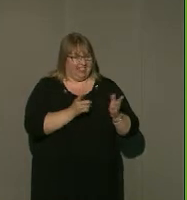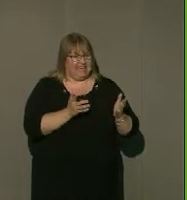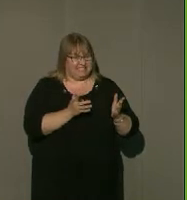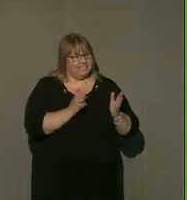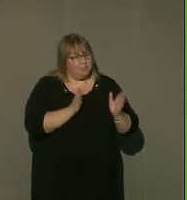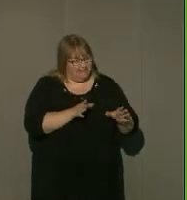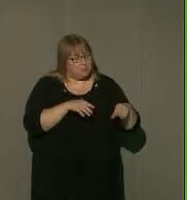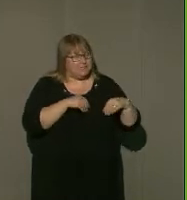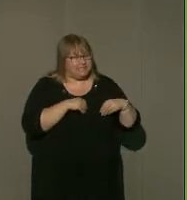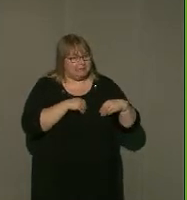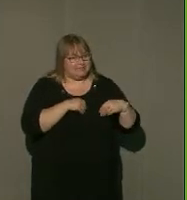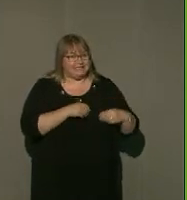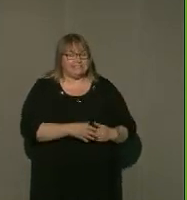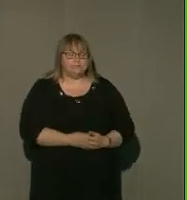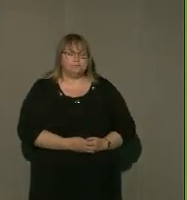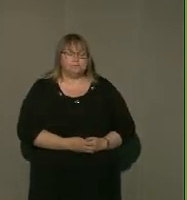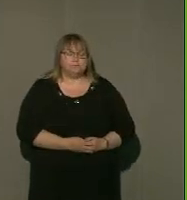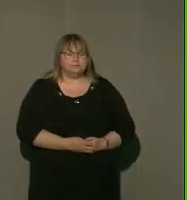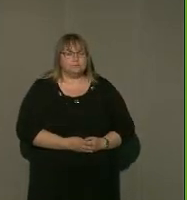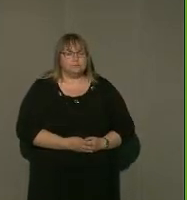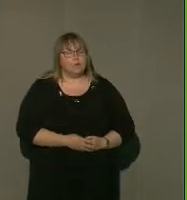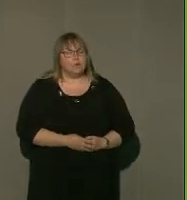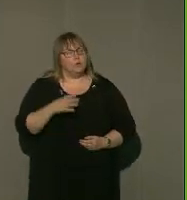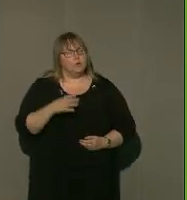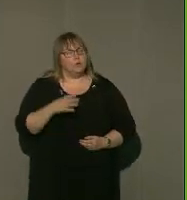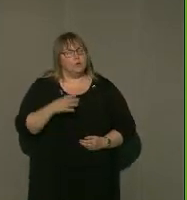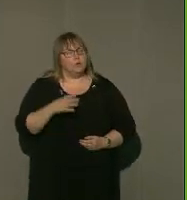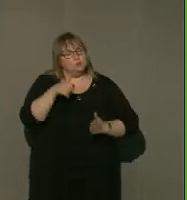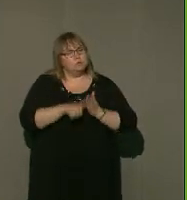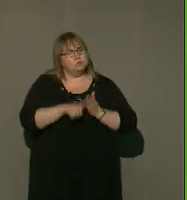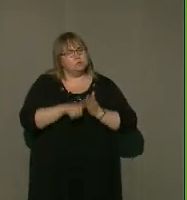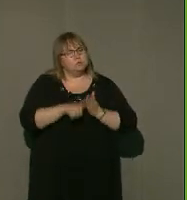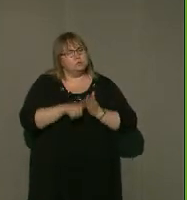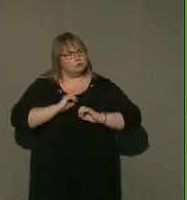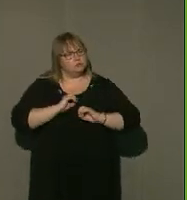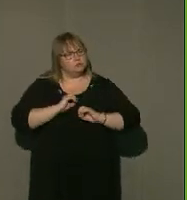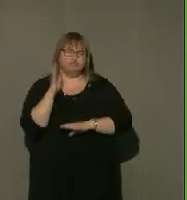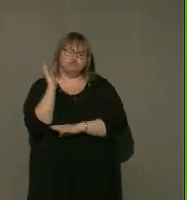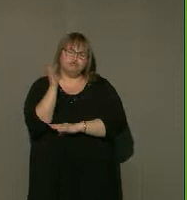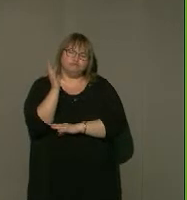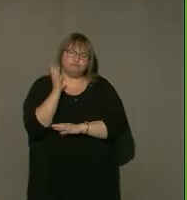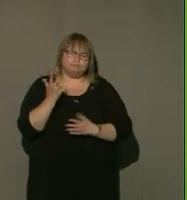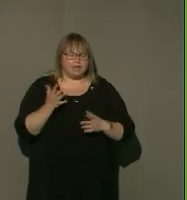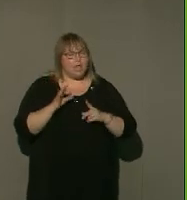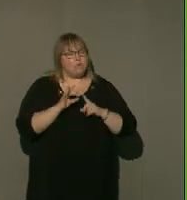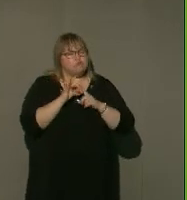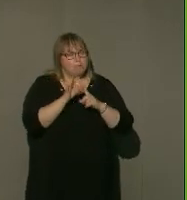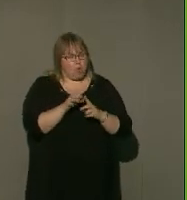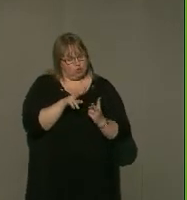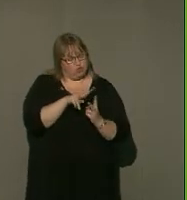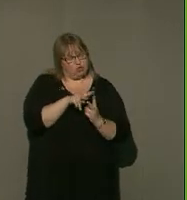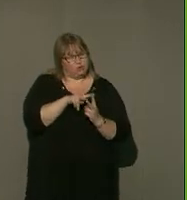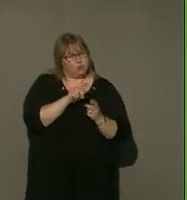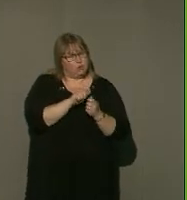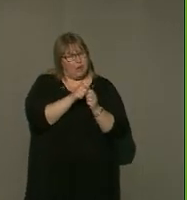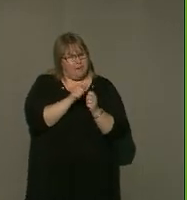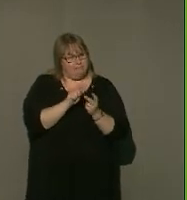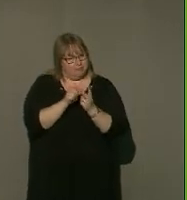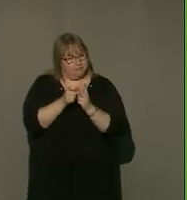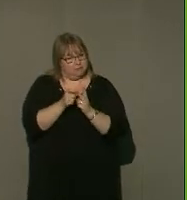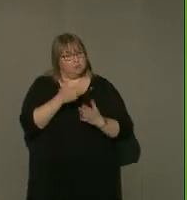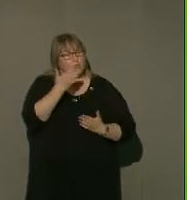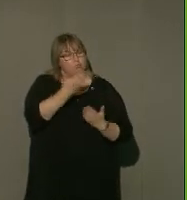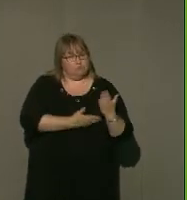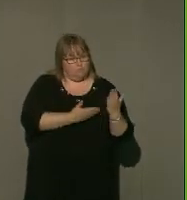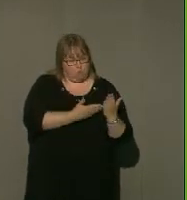accepted. I wanted to begin by, in fact, proposing 2 amendments to our report,